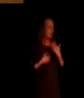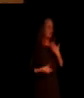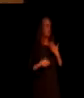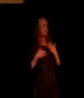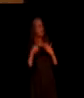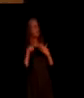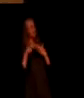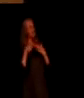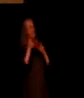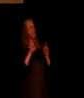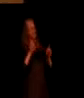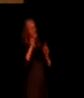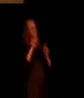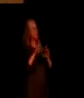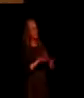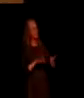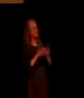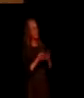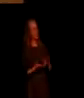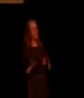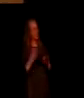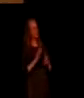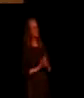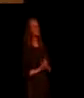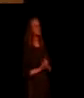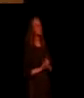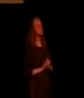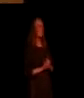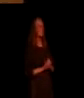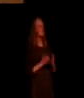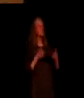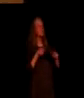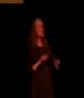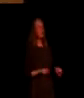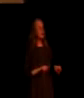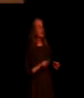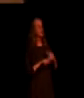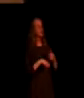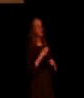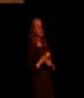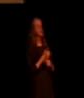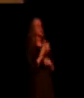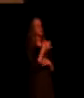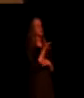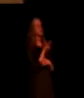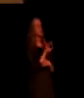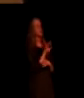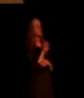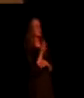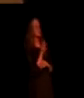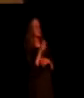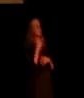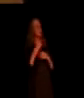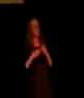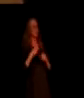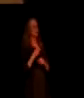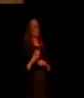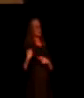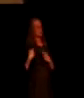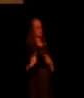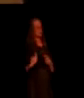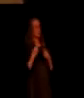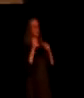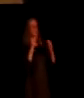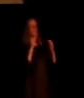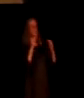ready for some big thinking. And so in 1981, I'd been here on campus 2 years